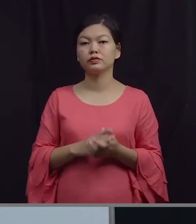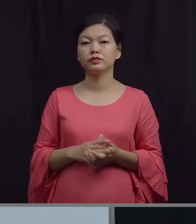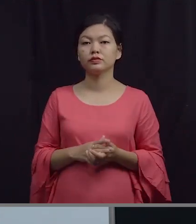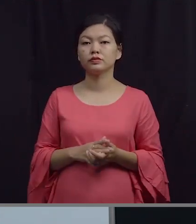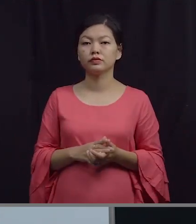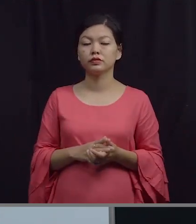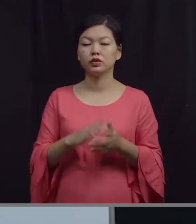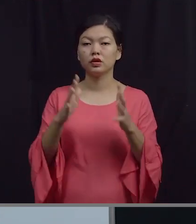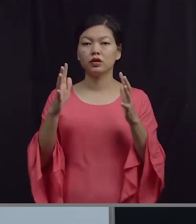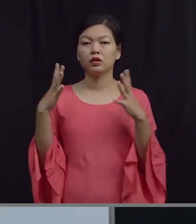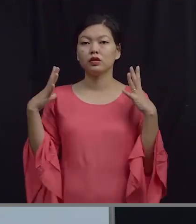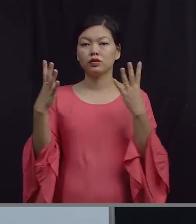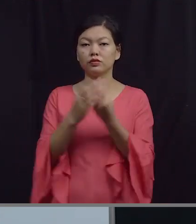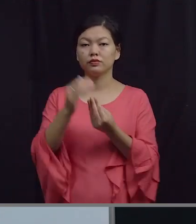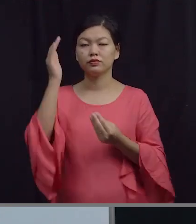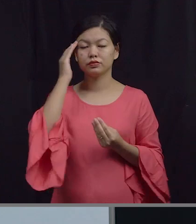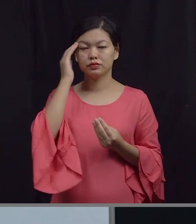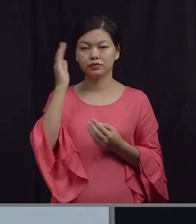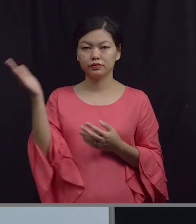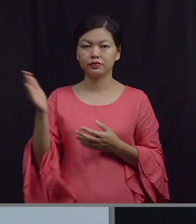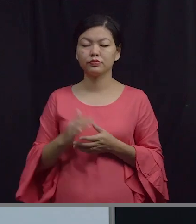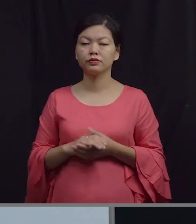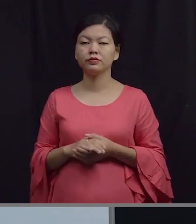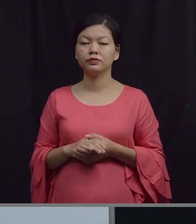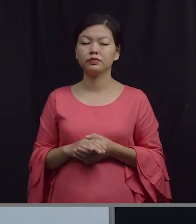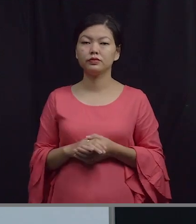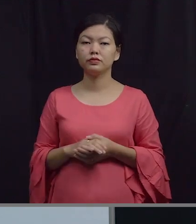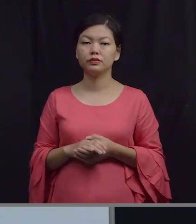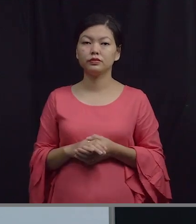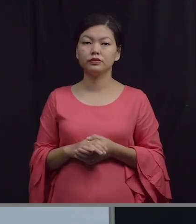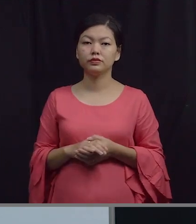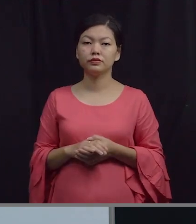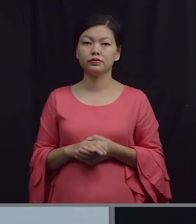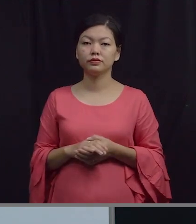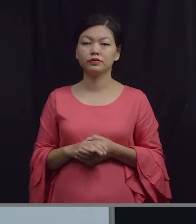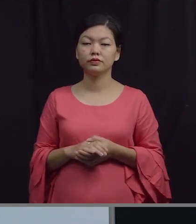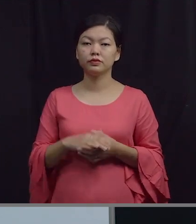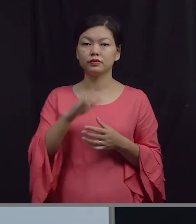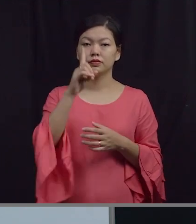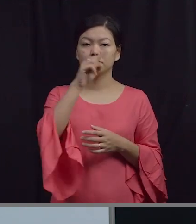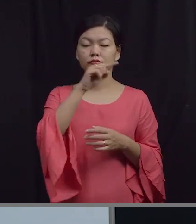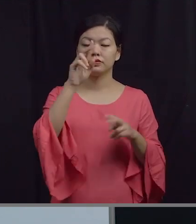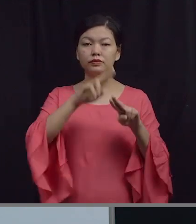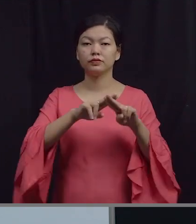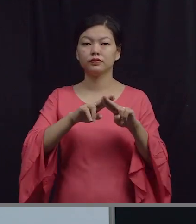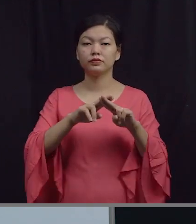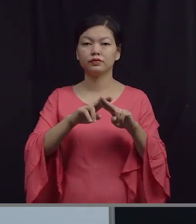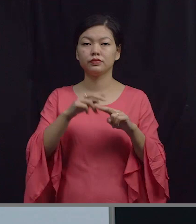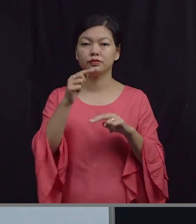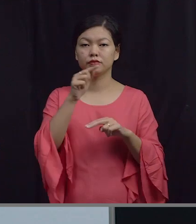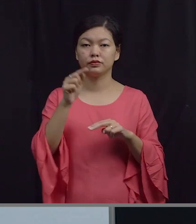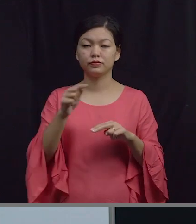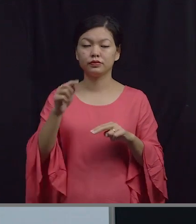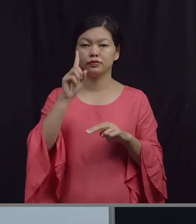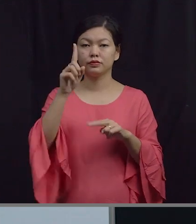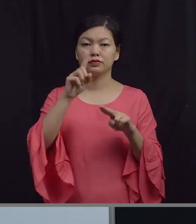okay. So 1 by f equal